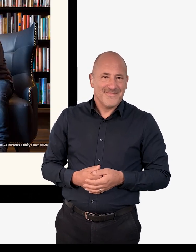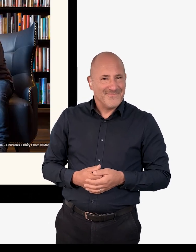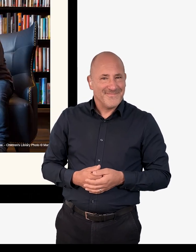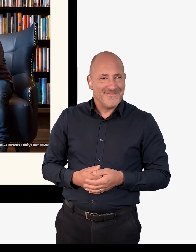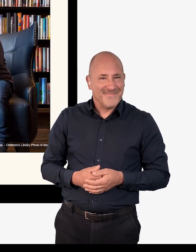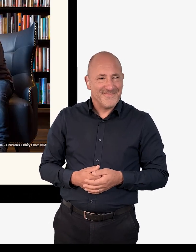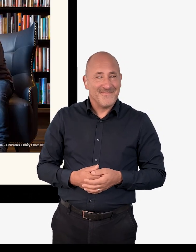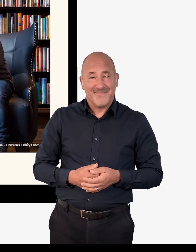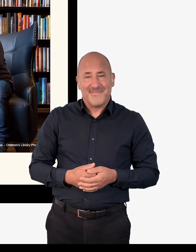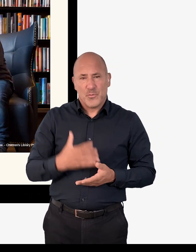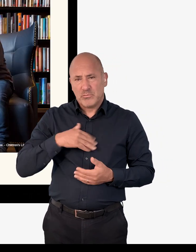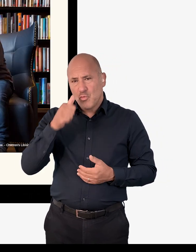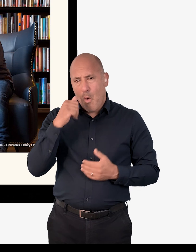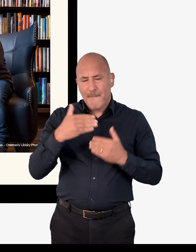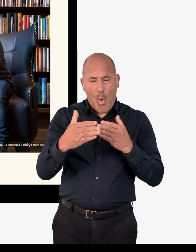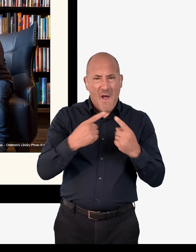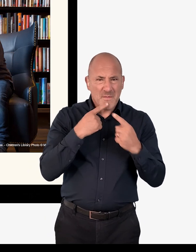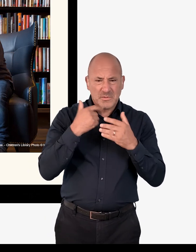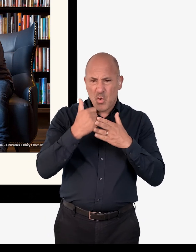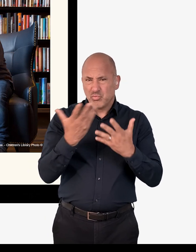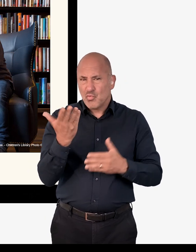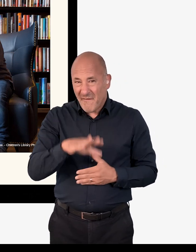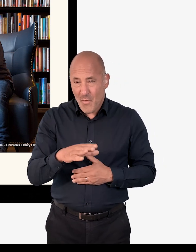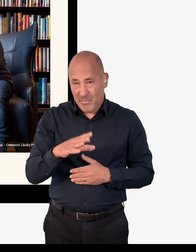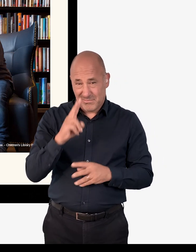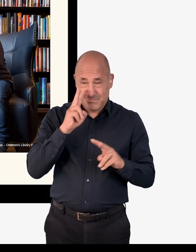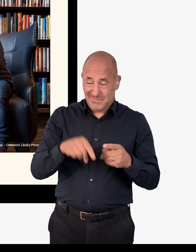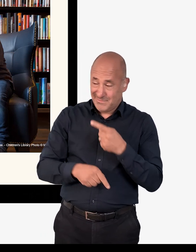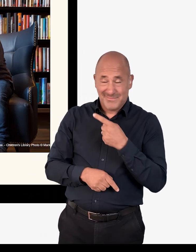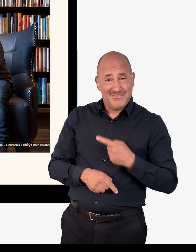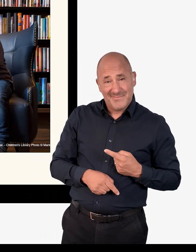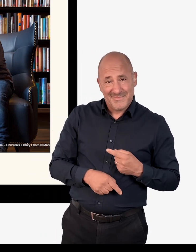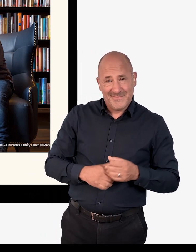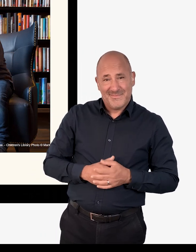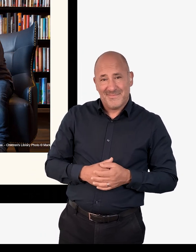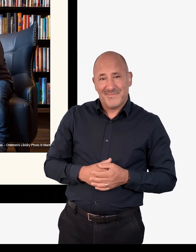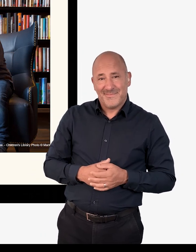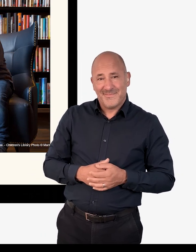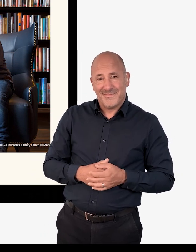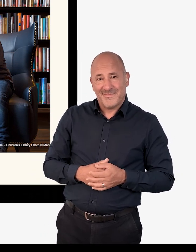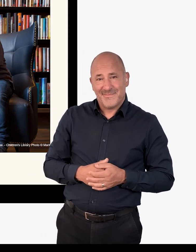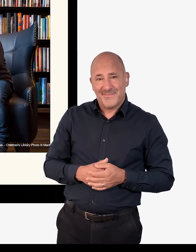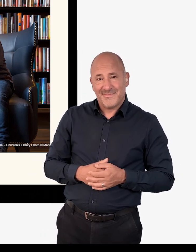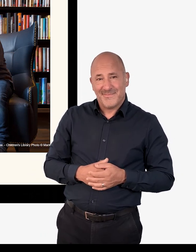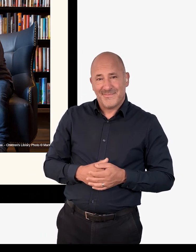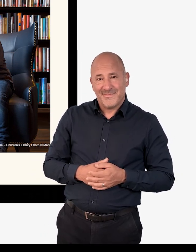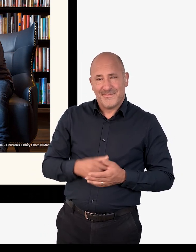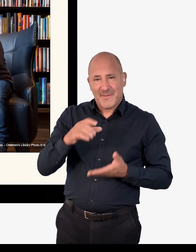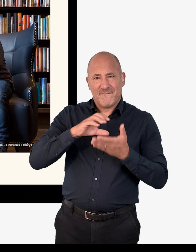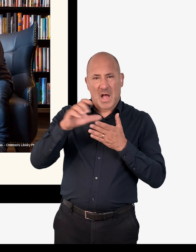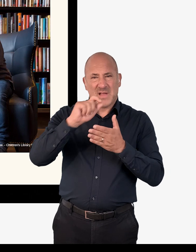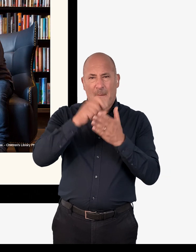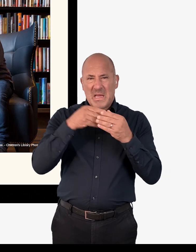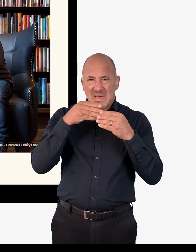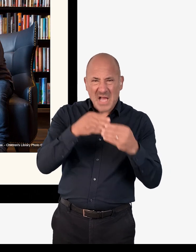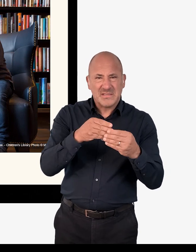Thank you for watching today, and here is a reminder of where you can find further information and support. More detail